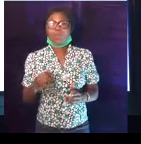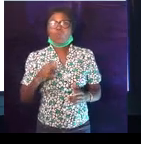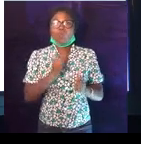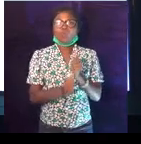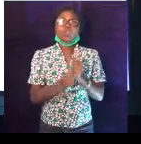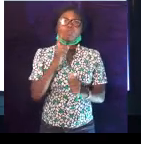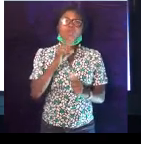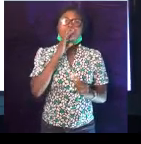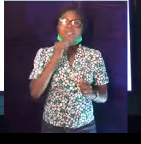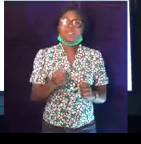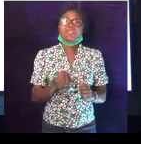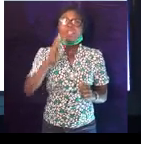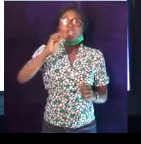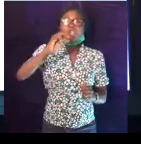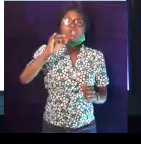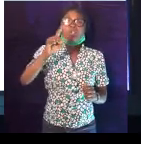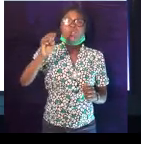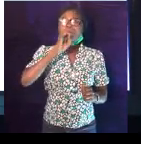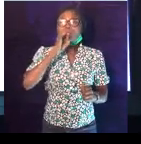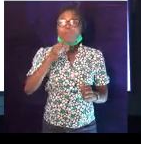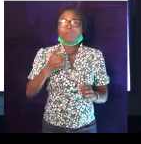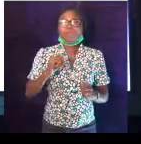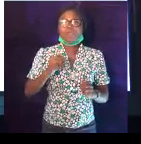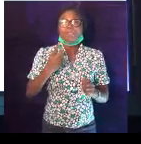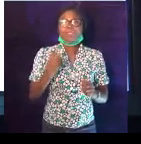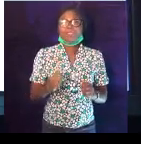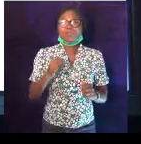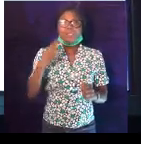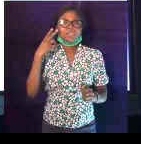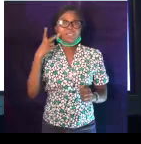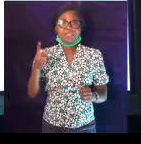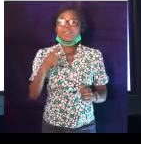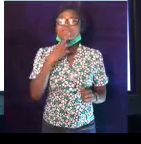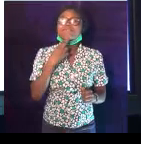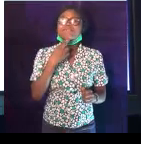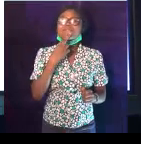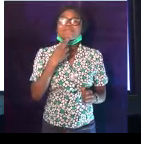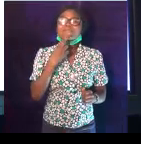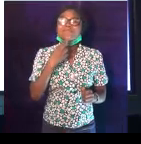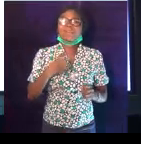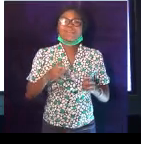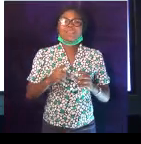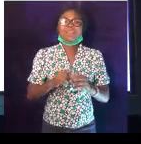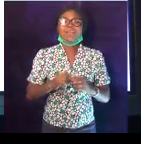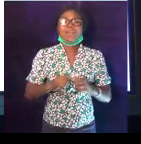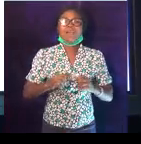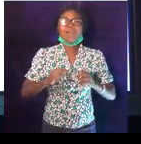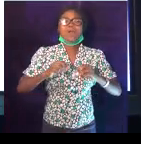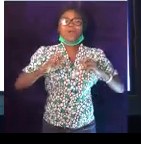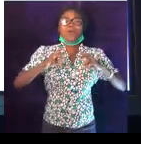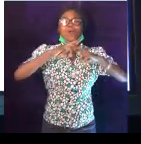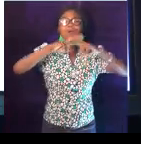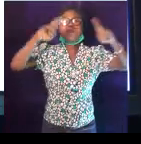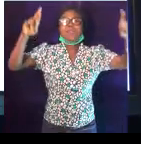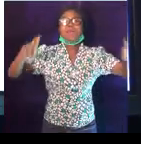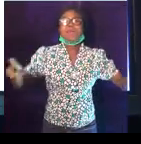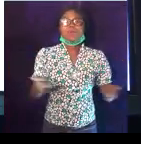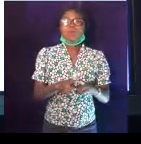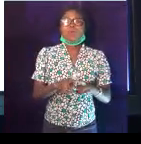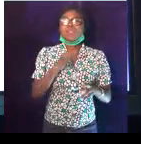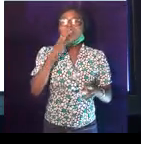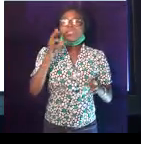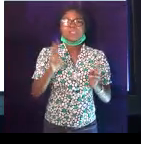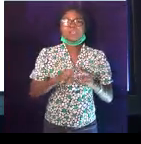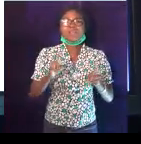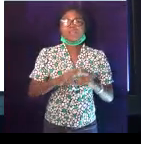one is the mode. The modal color is red. As you can see, the red rectangle is the tallest of all these. So